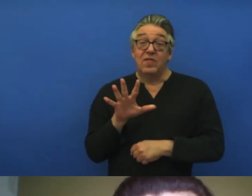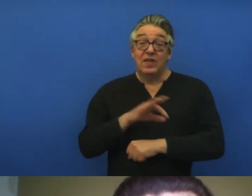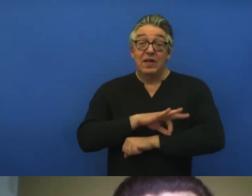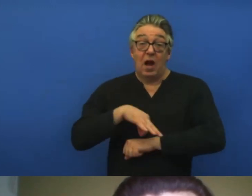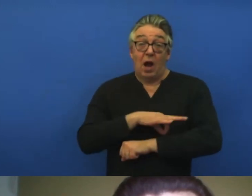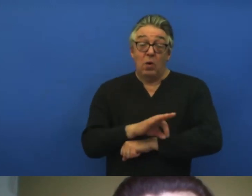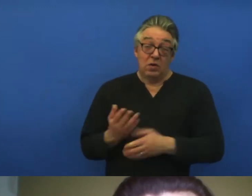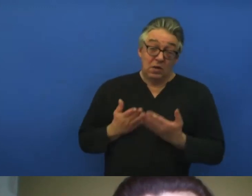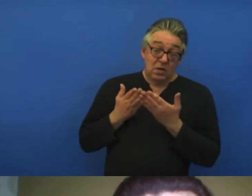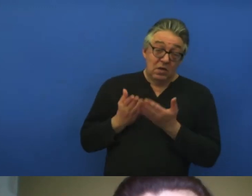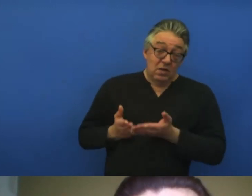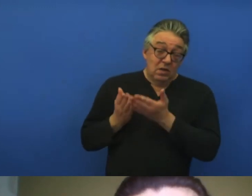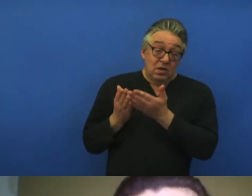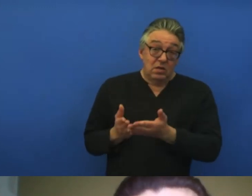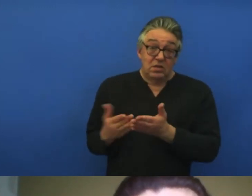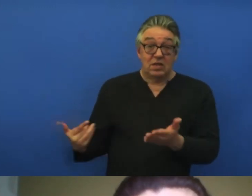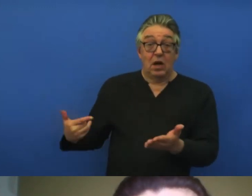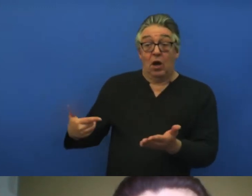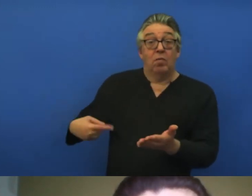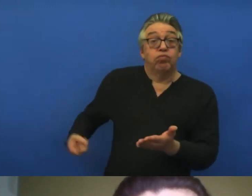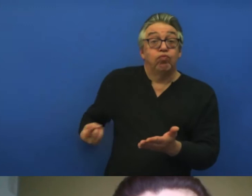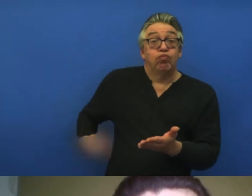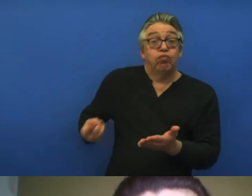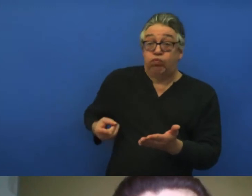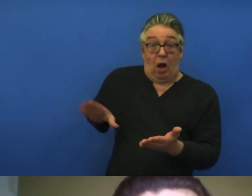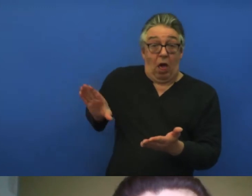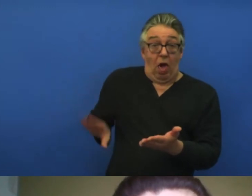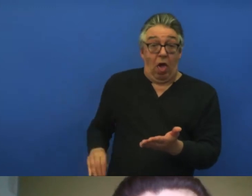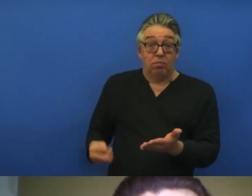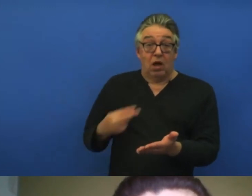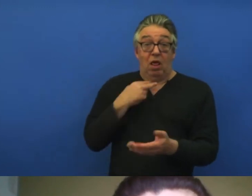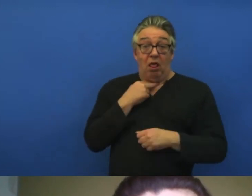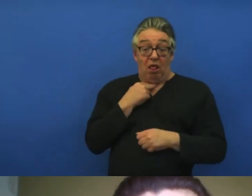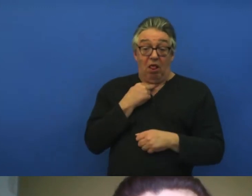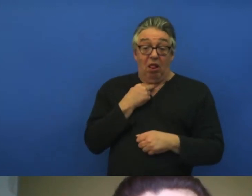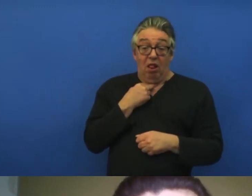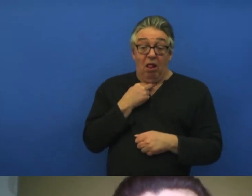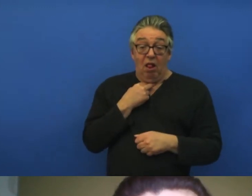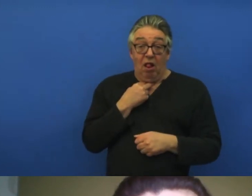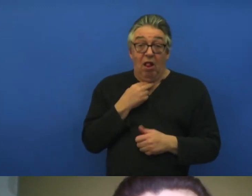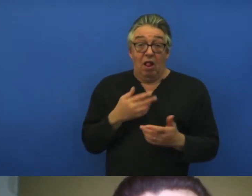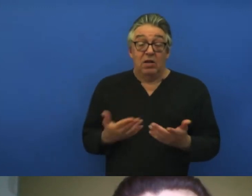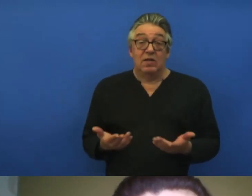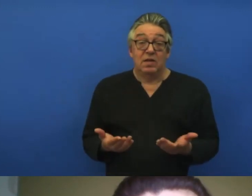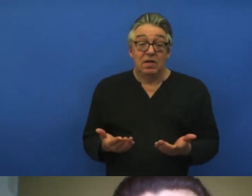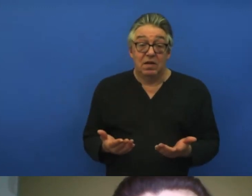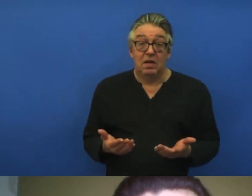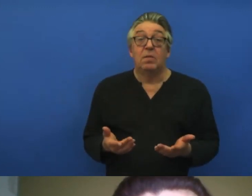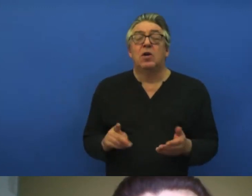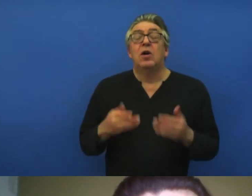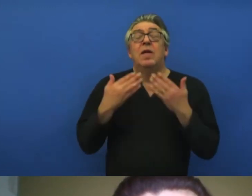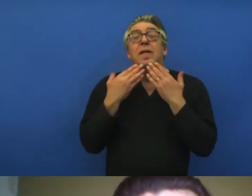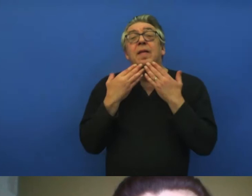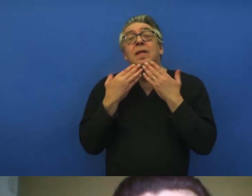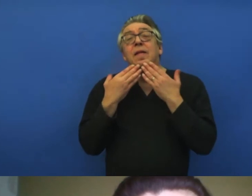We were out of fuel and we contacted humanitarian organizations and thankfully they came and helped us and we were able to